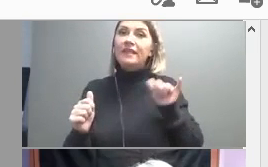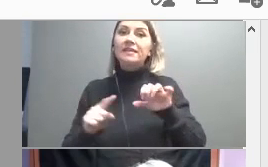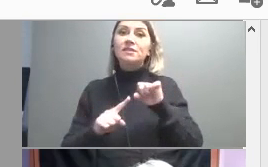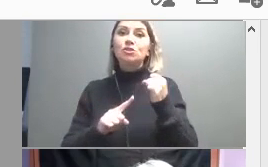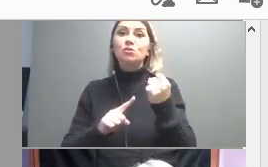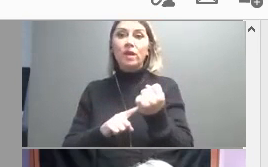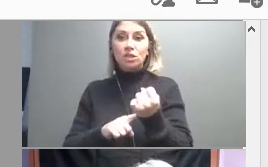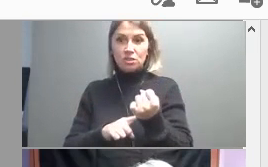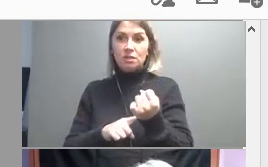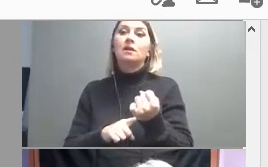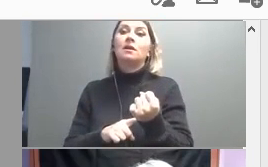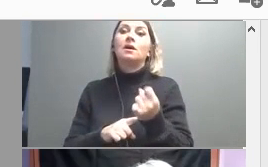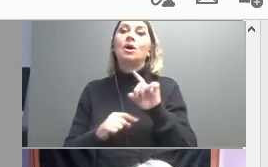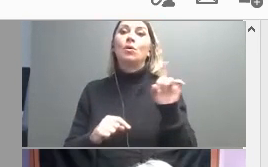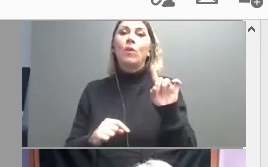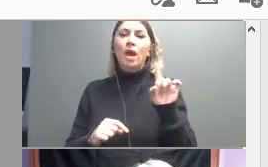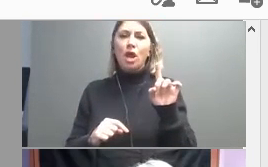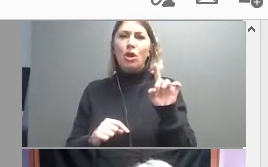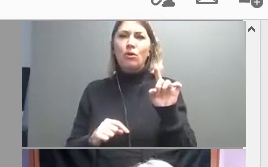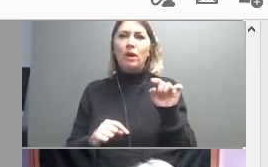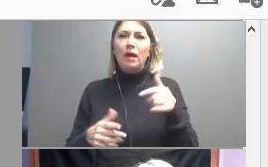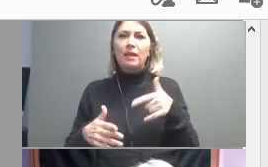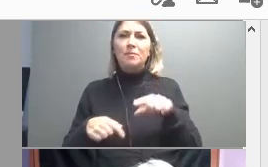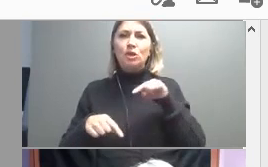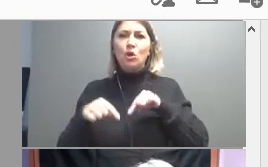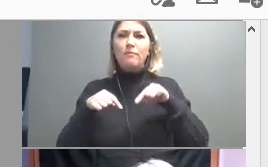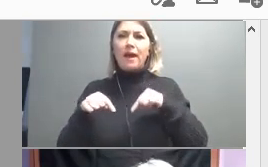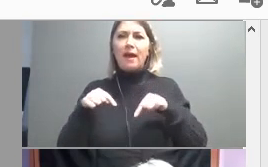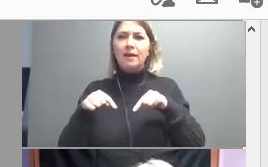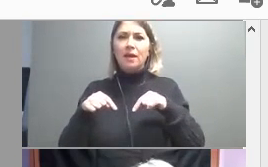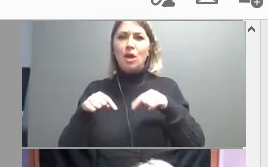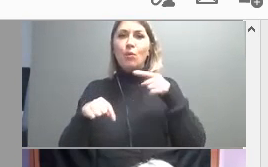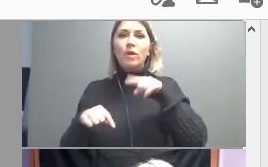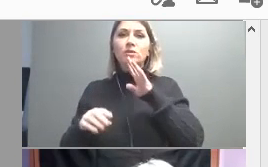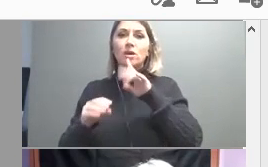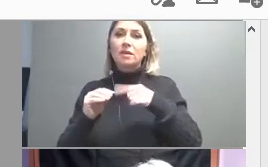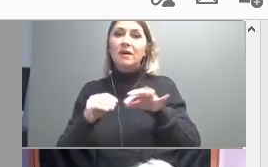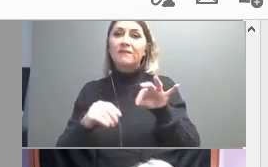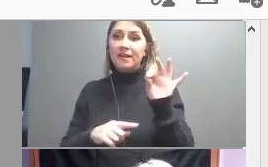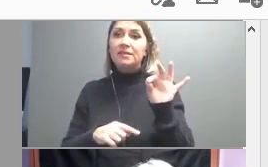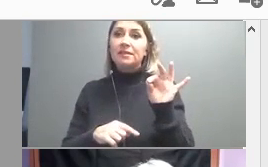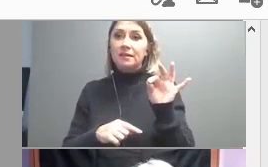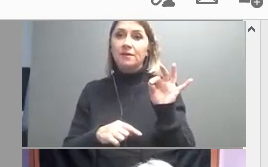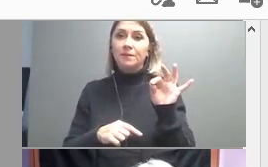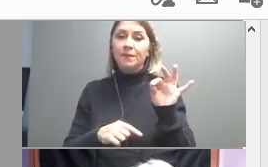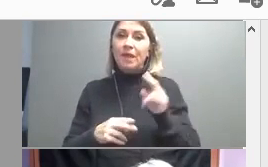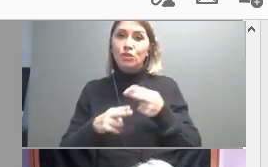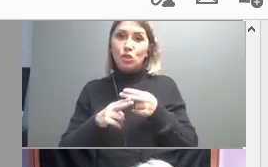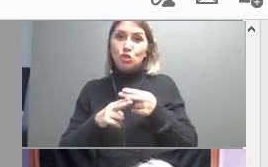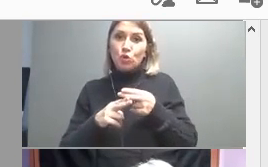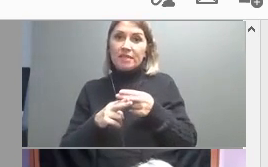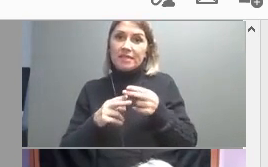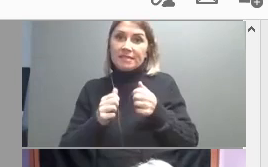situations where, let me just bring that up. So now we are talking about finding the shortest